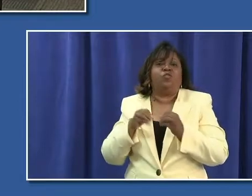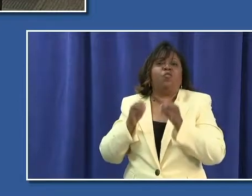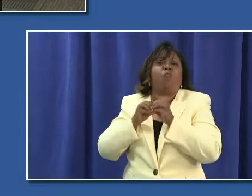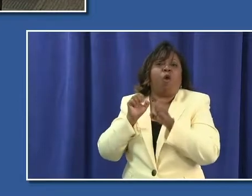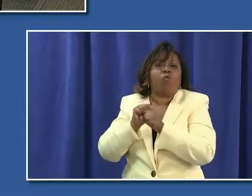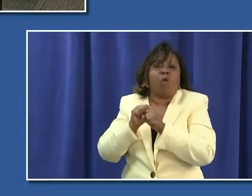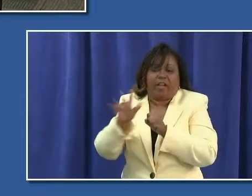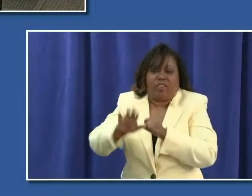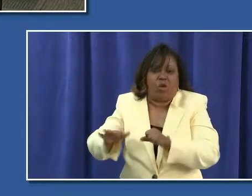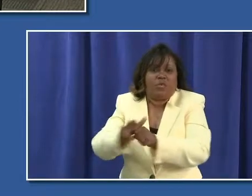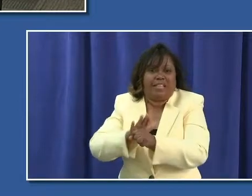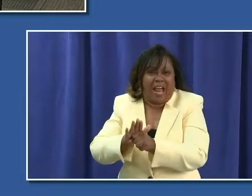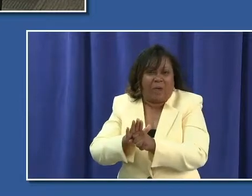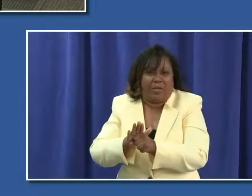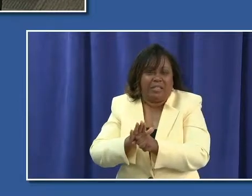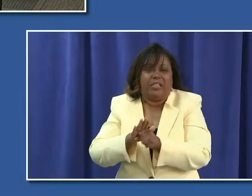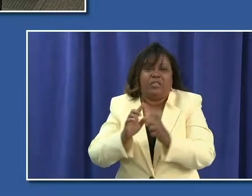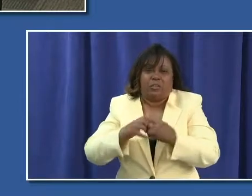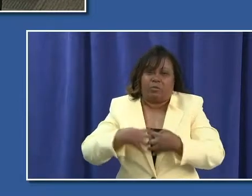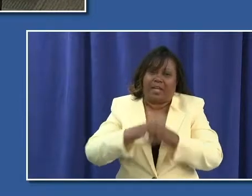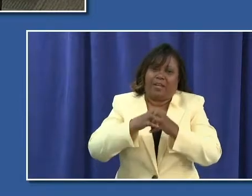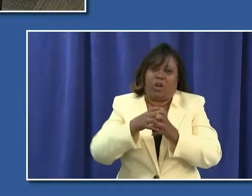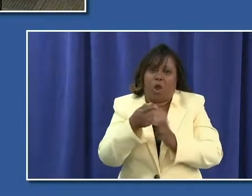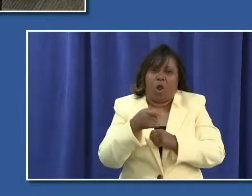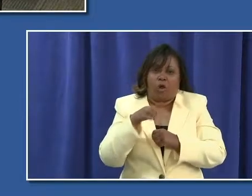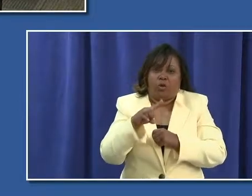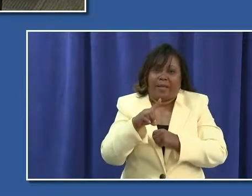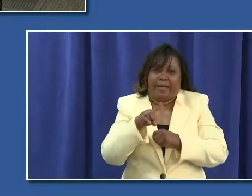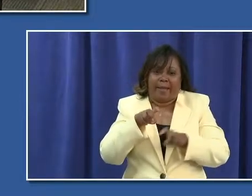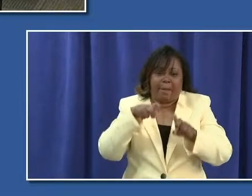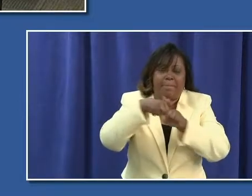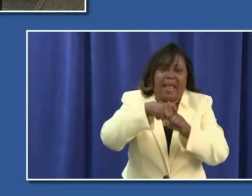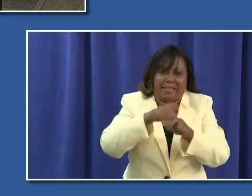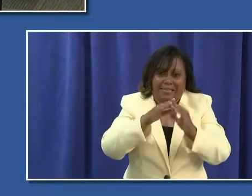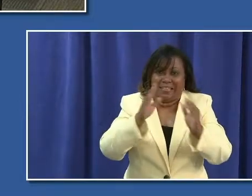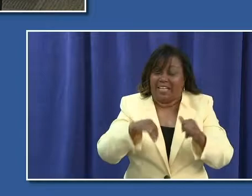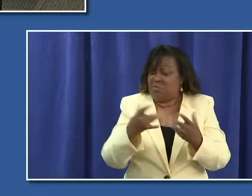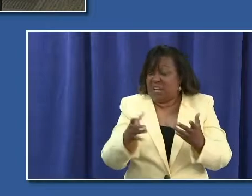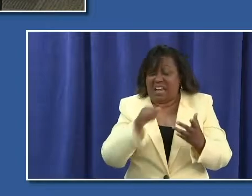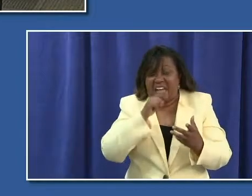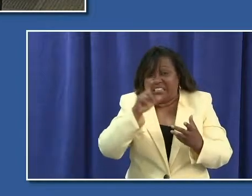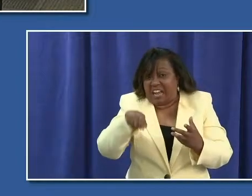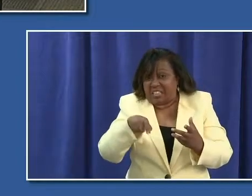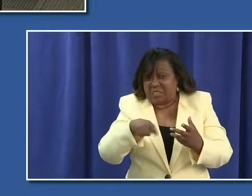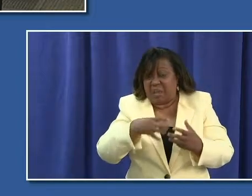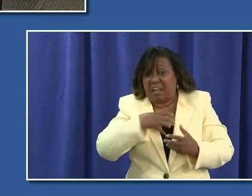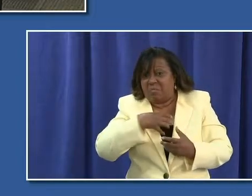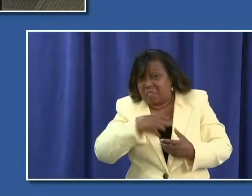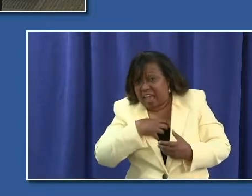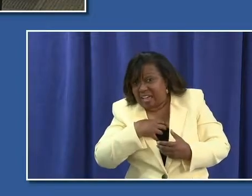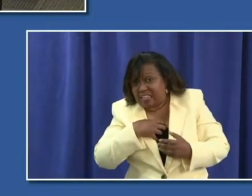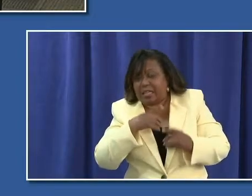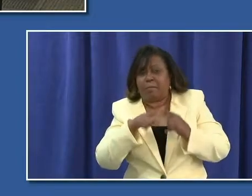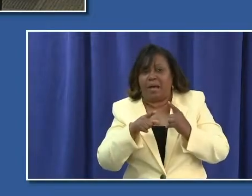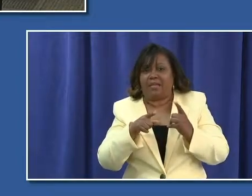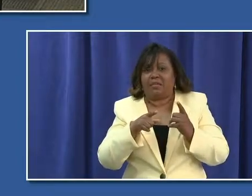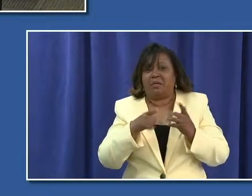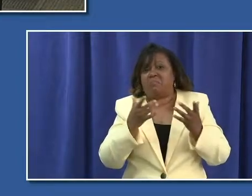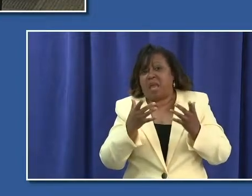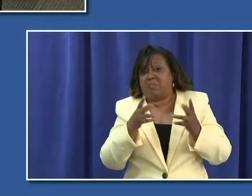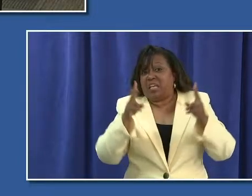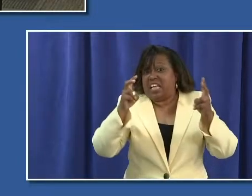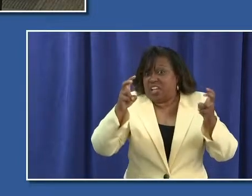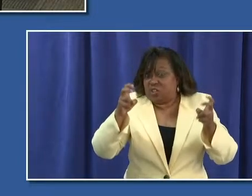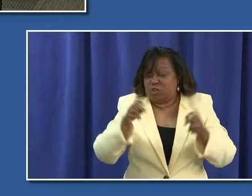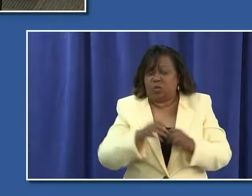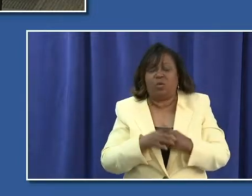more work in those areas. So we instituted a grid baiting system in these areas where there may not necessarily be complaints, but there may be